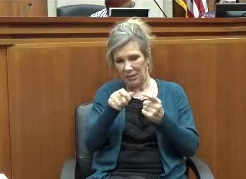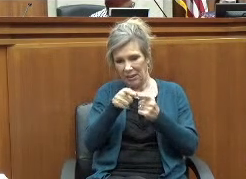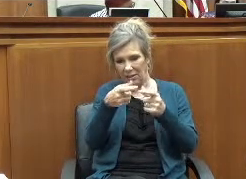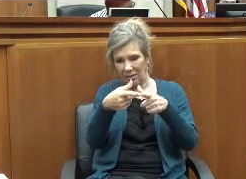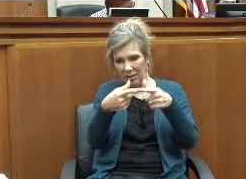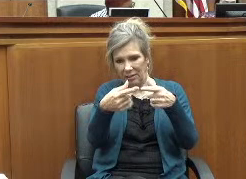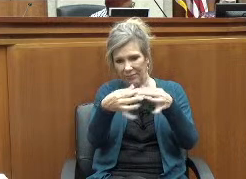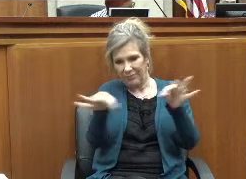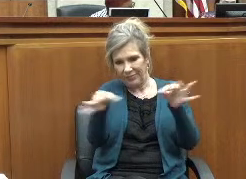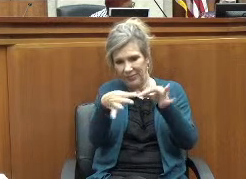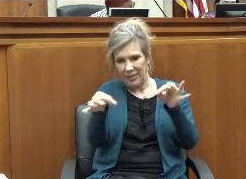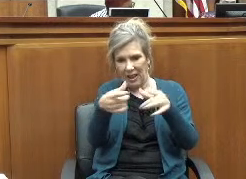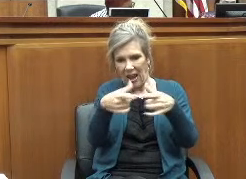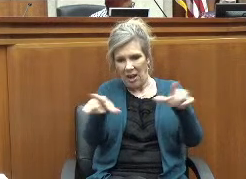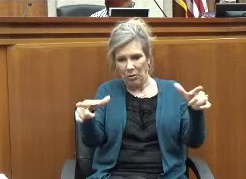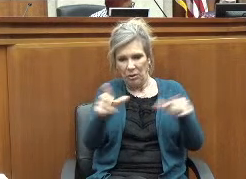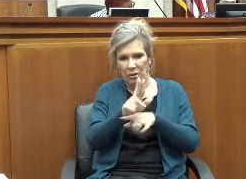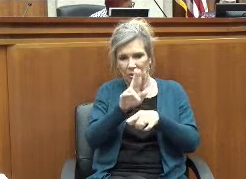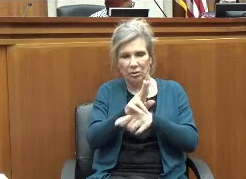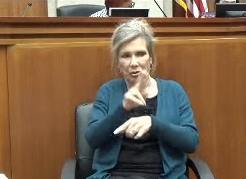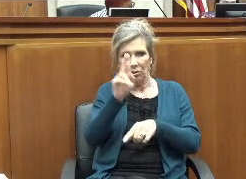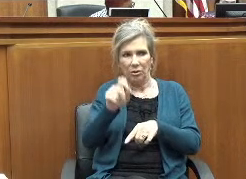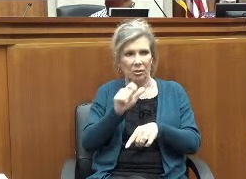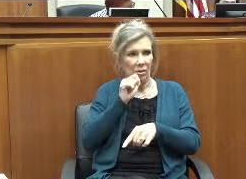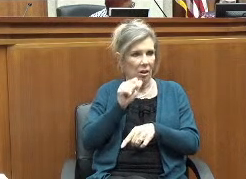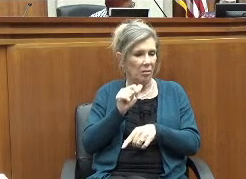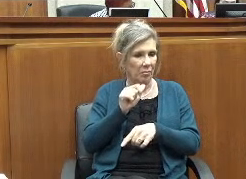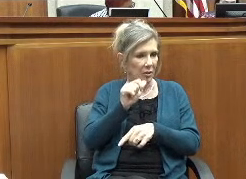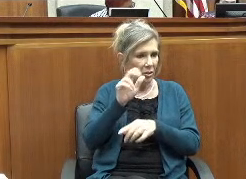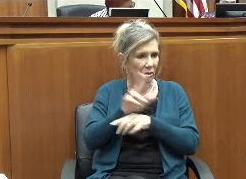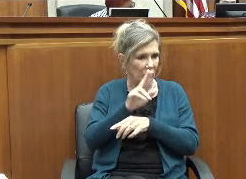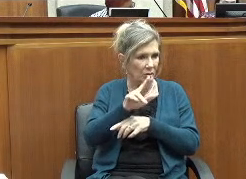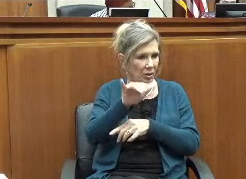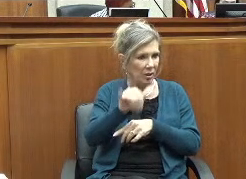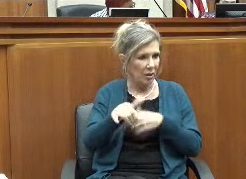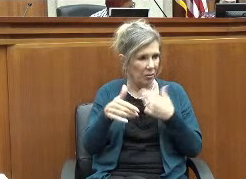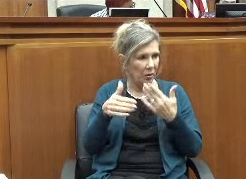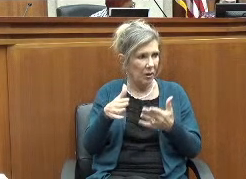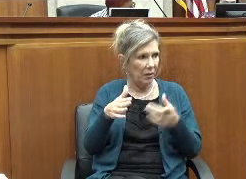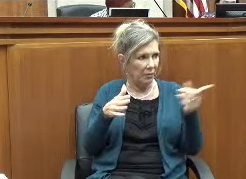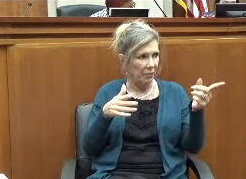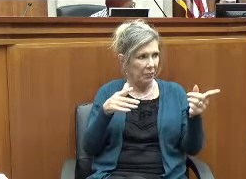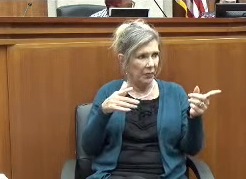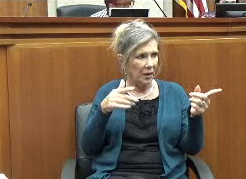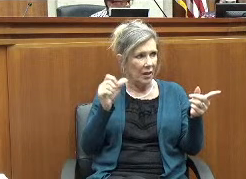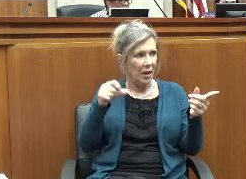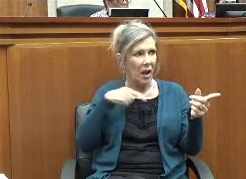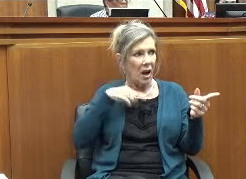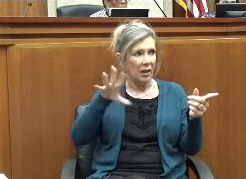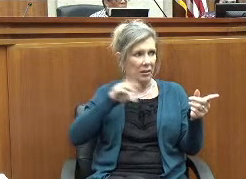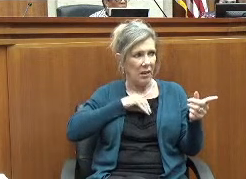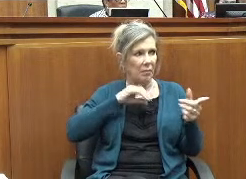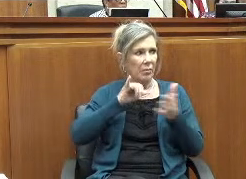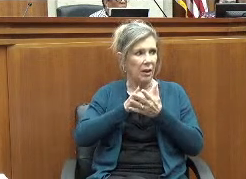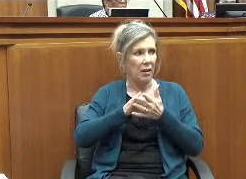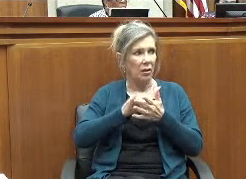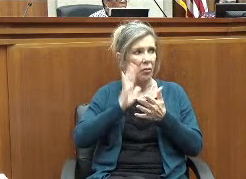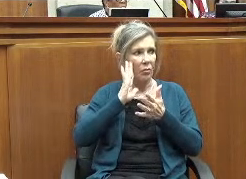used probably should not have been used in this particular way. Okay. Do you accept that? I actually accept that, we'll take